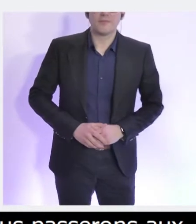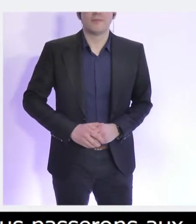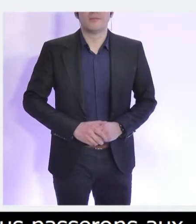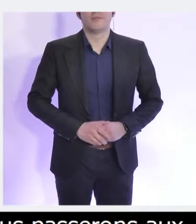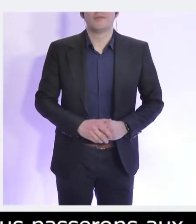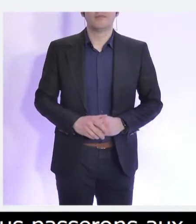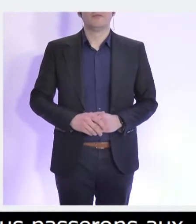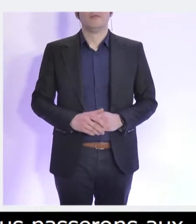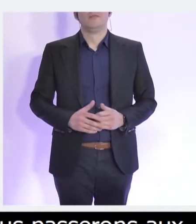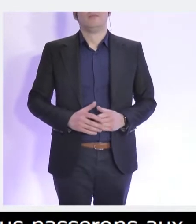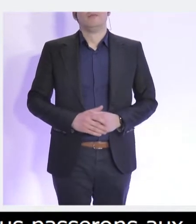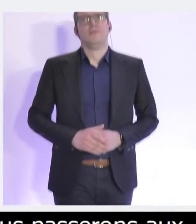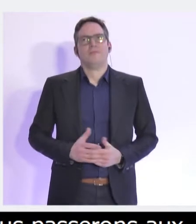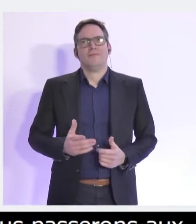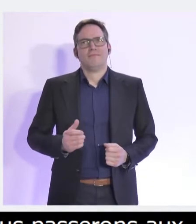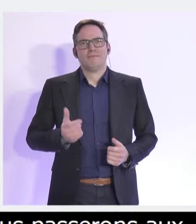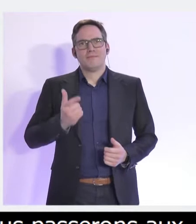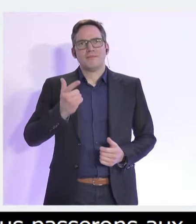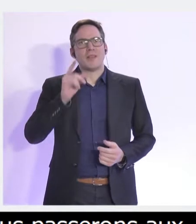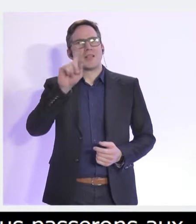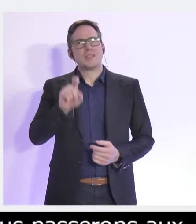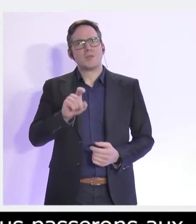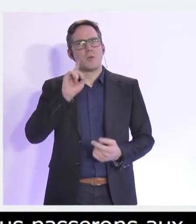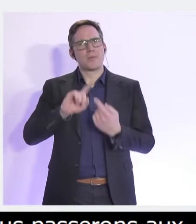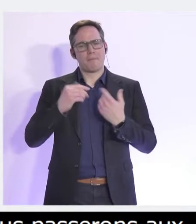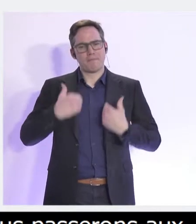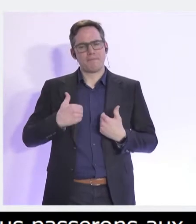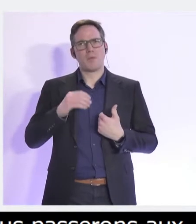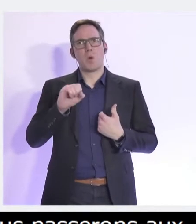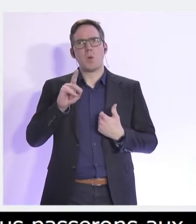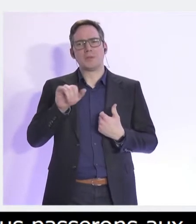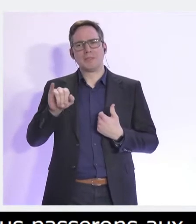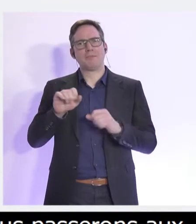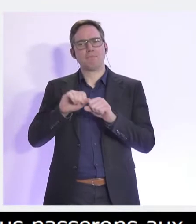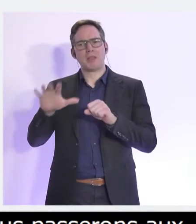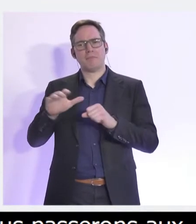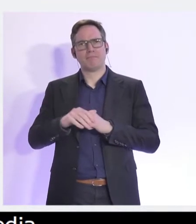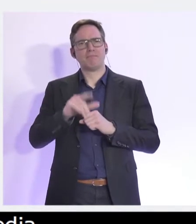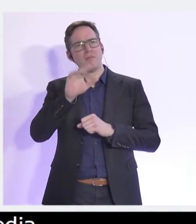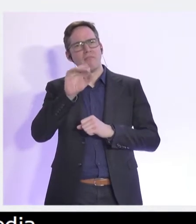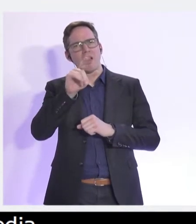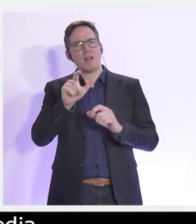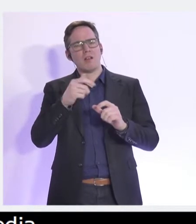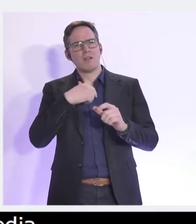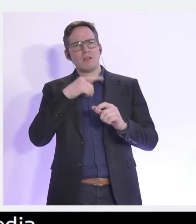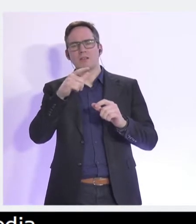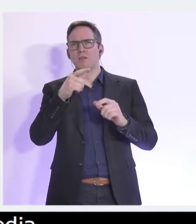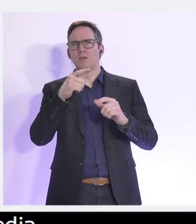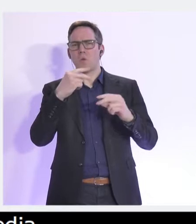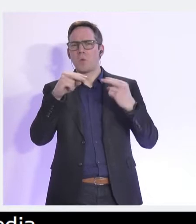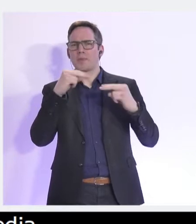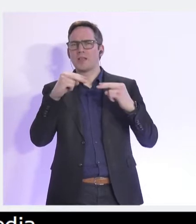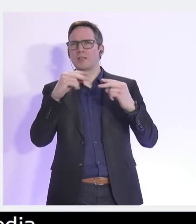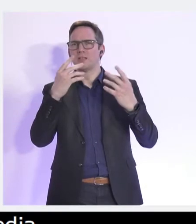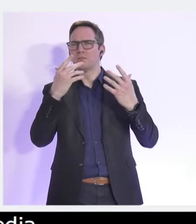Emmanuel Deplace, OSPI Media. So I wanted to know, in terms of the autism strategy, are we moving towards a European commitment